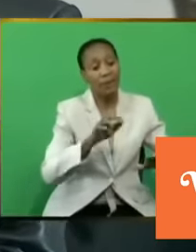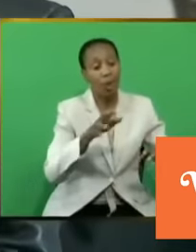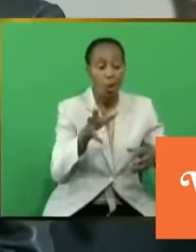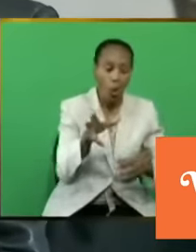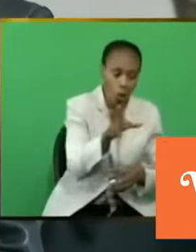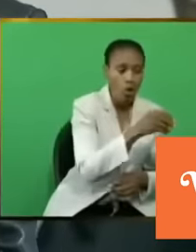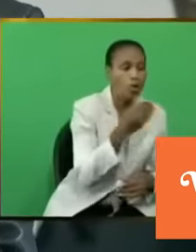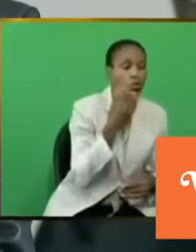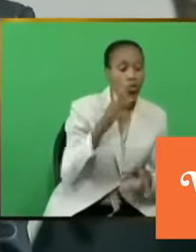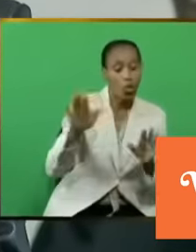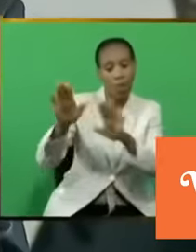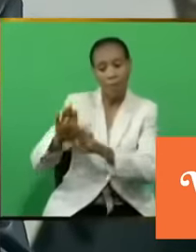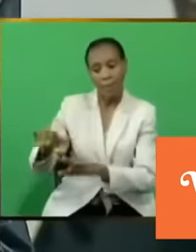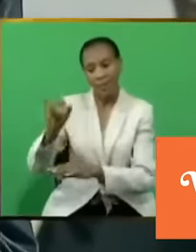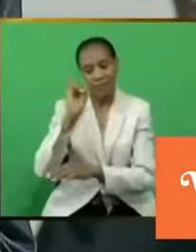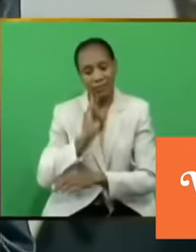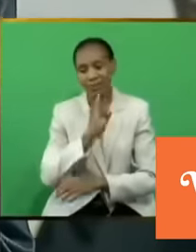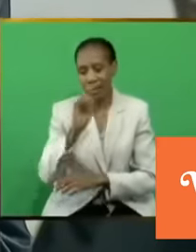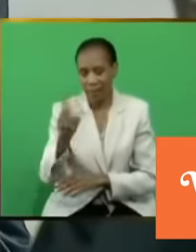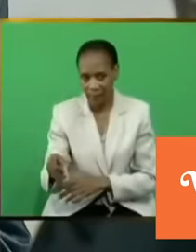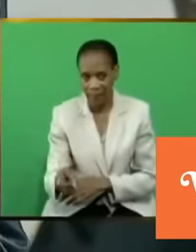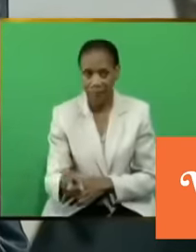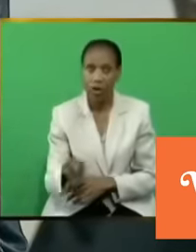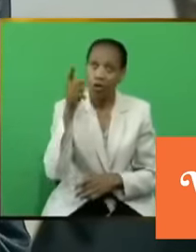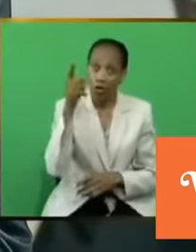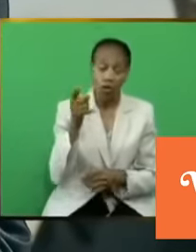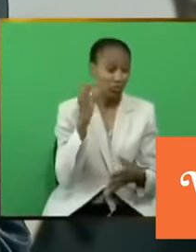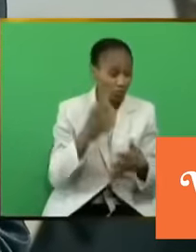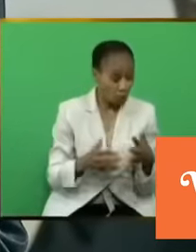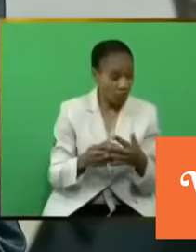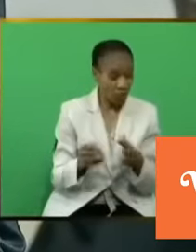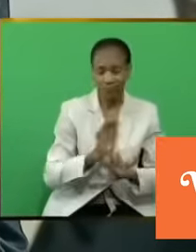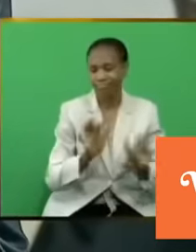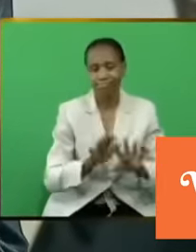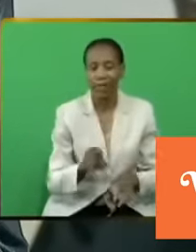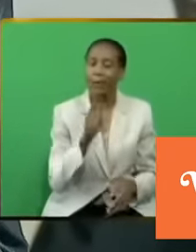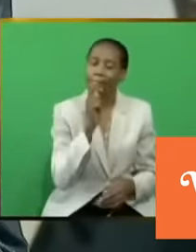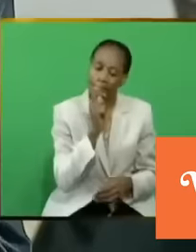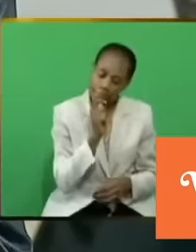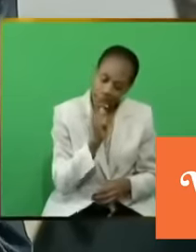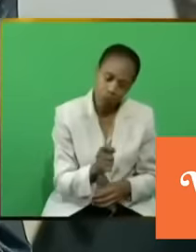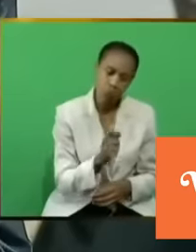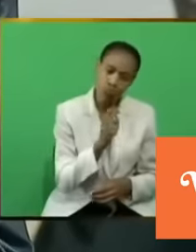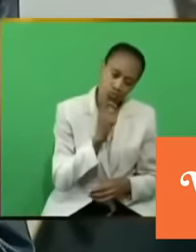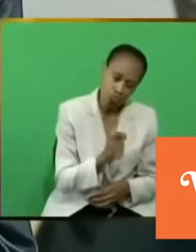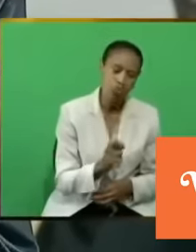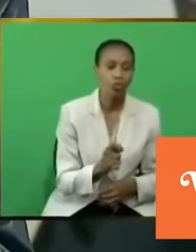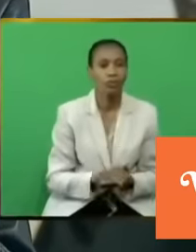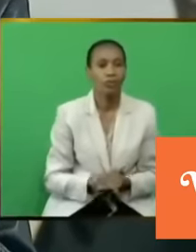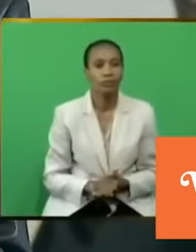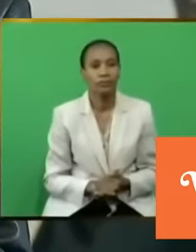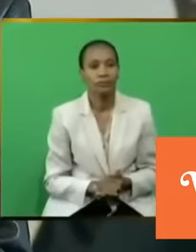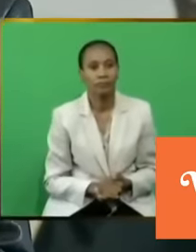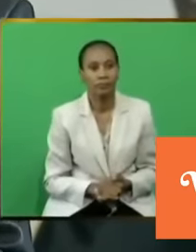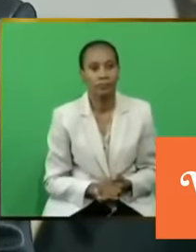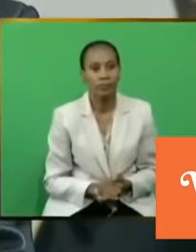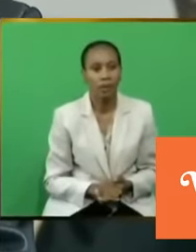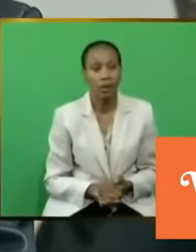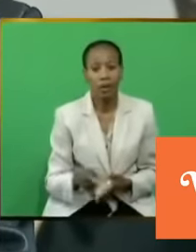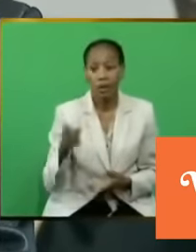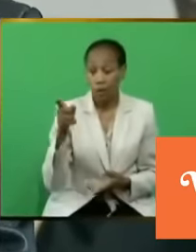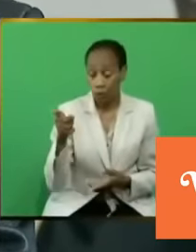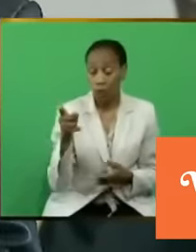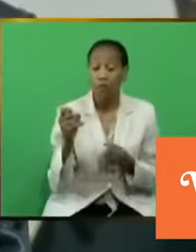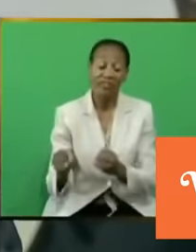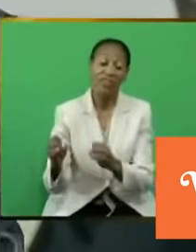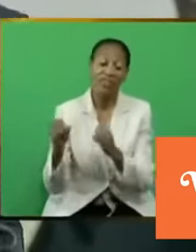and curse those who curse her, he was not joking, but he meant every word he said. You have invited the curse